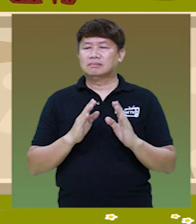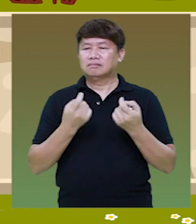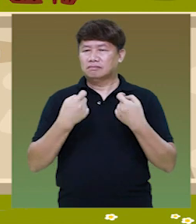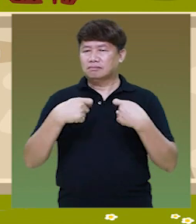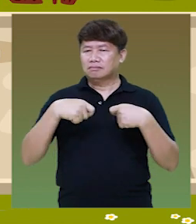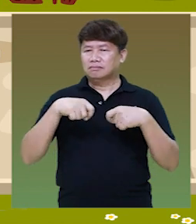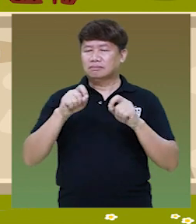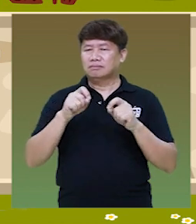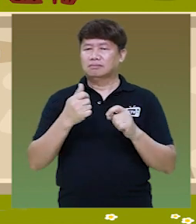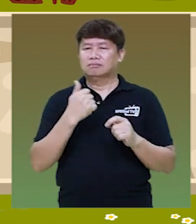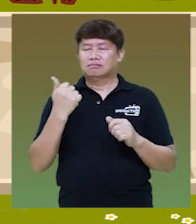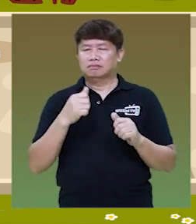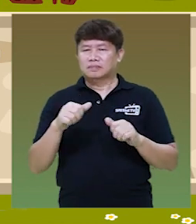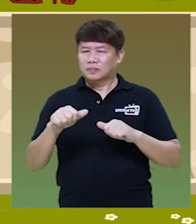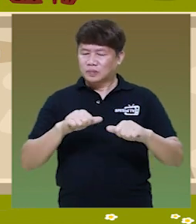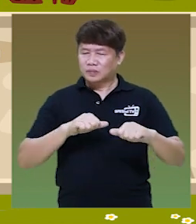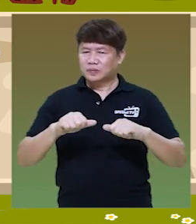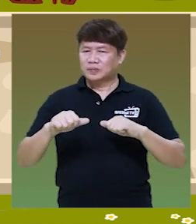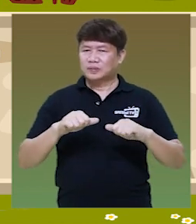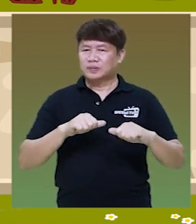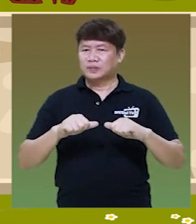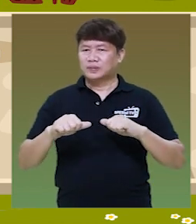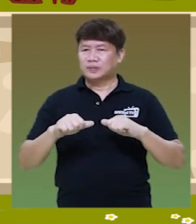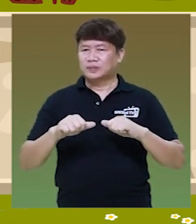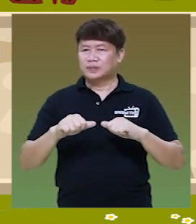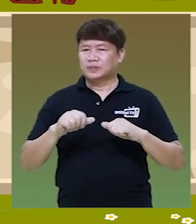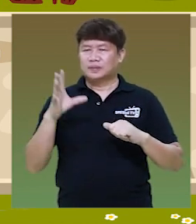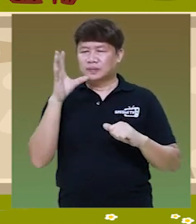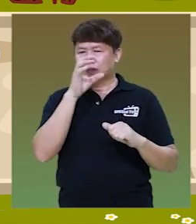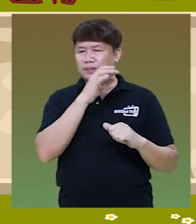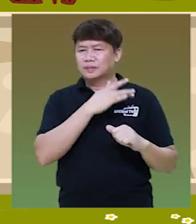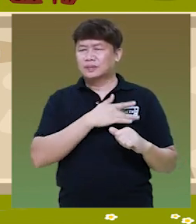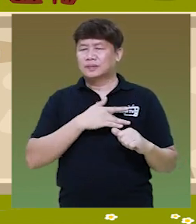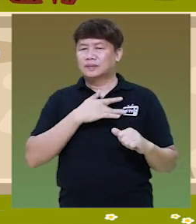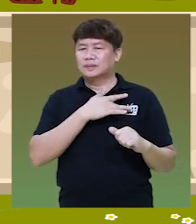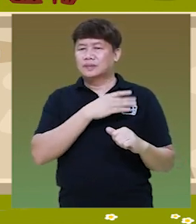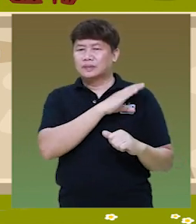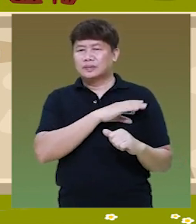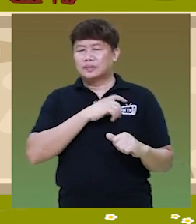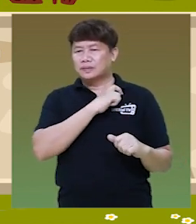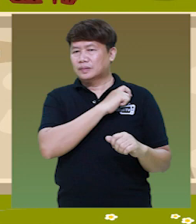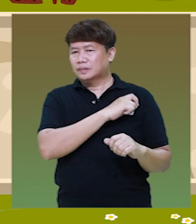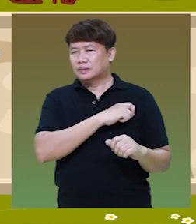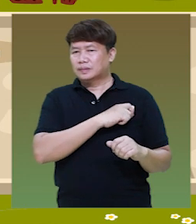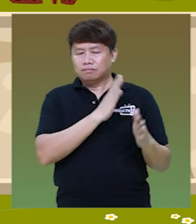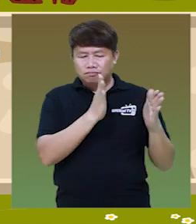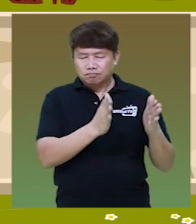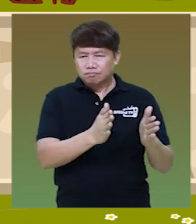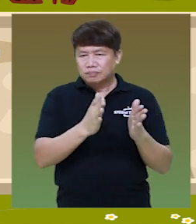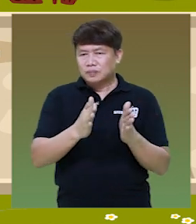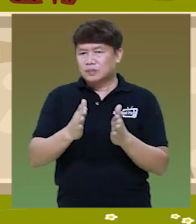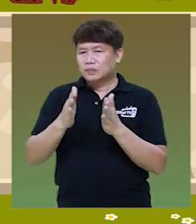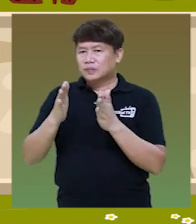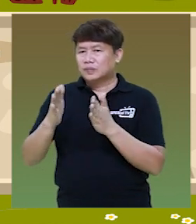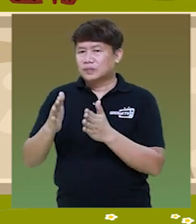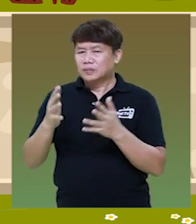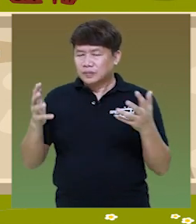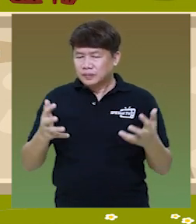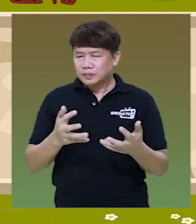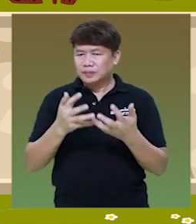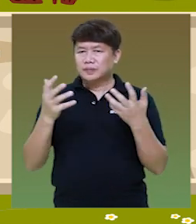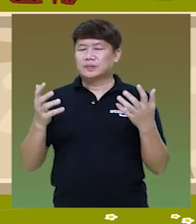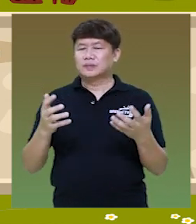Let us try another activity. Infer the feeling and character traits by arranging the